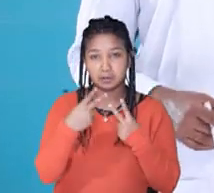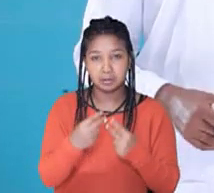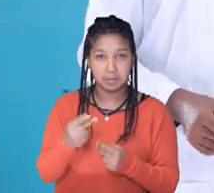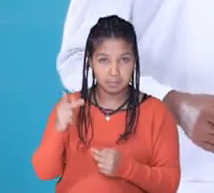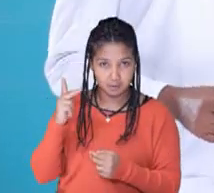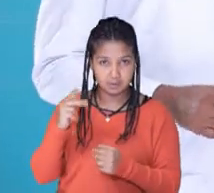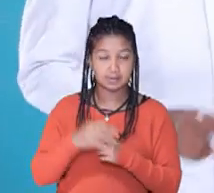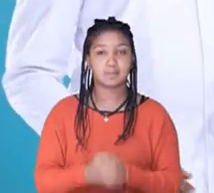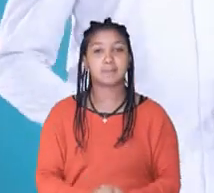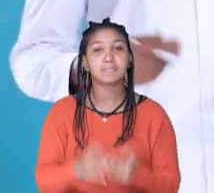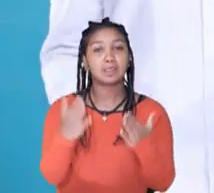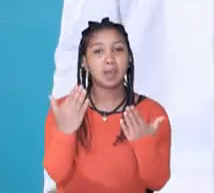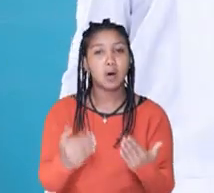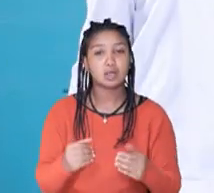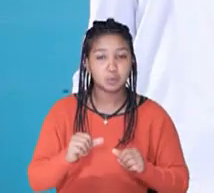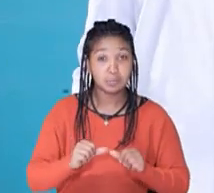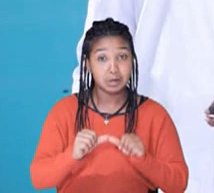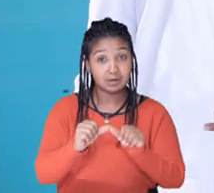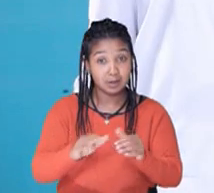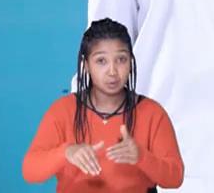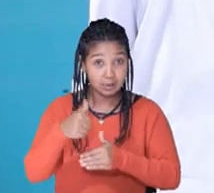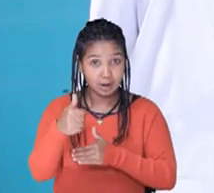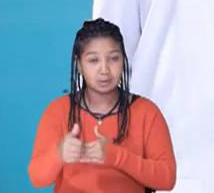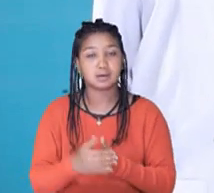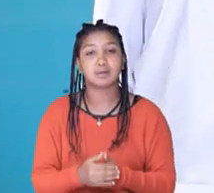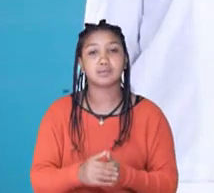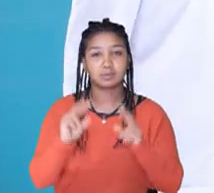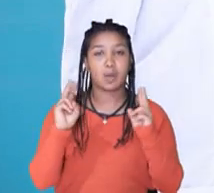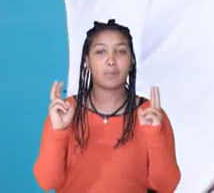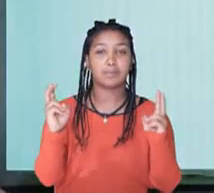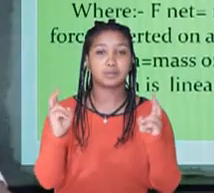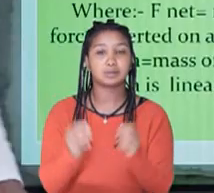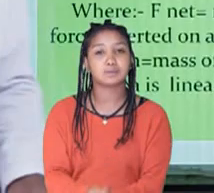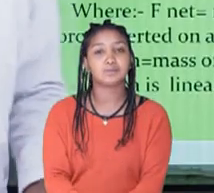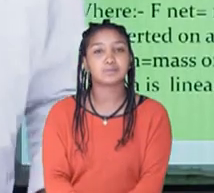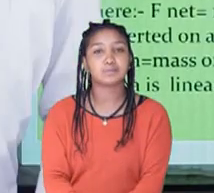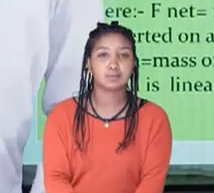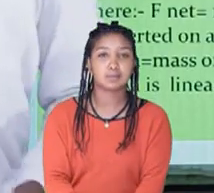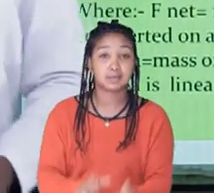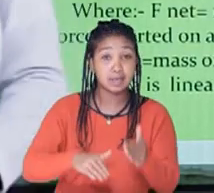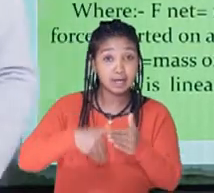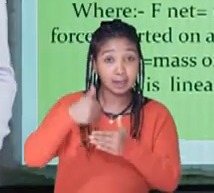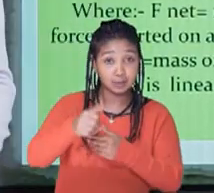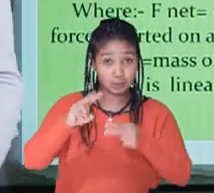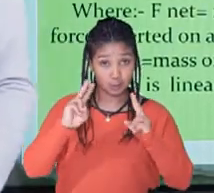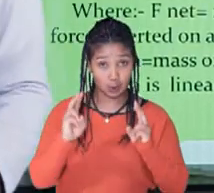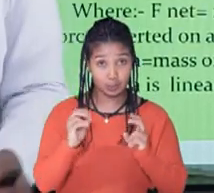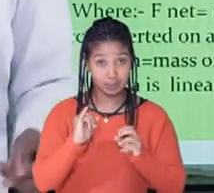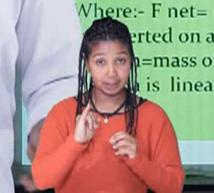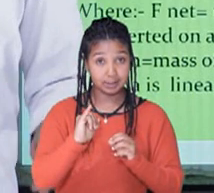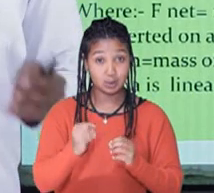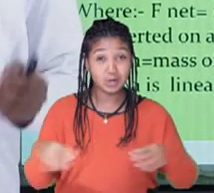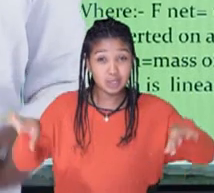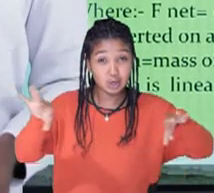seen previously. Now let's proceed on the other subtopics. So the next subtopic is